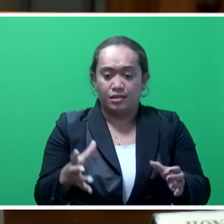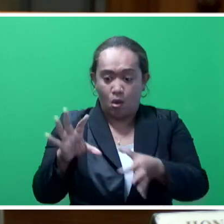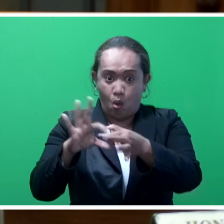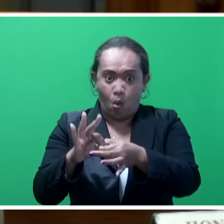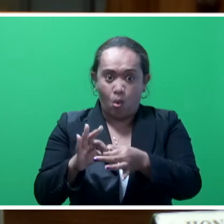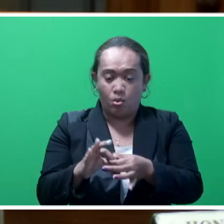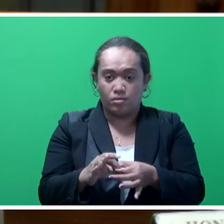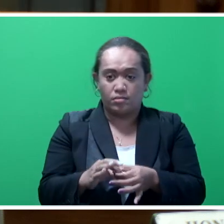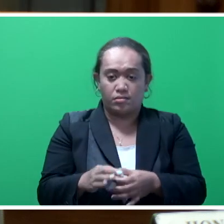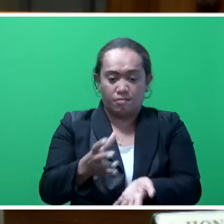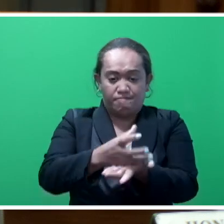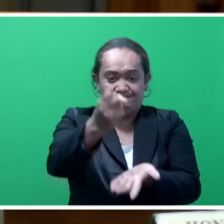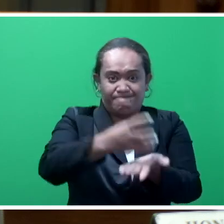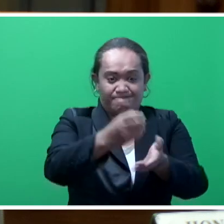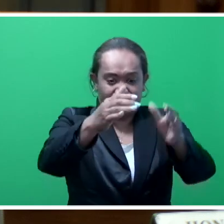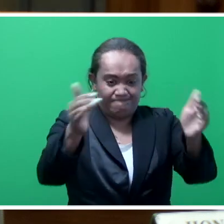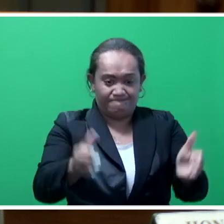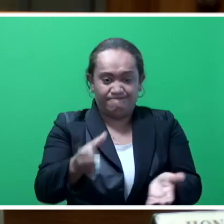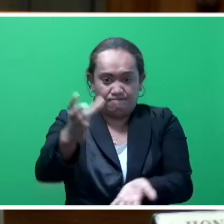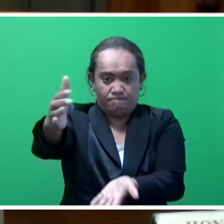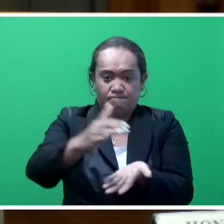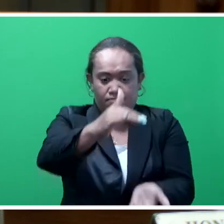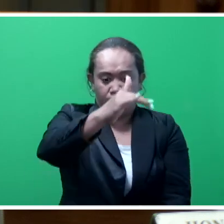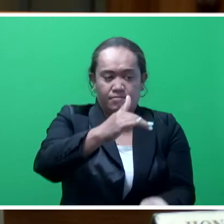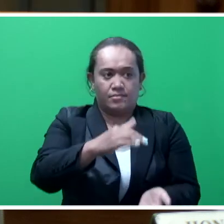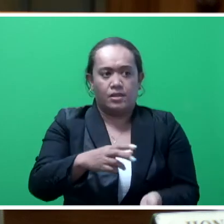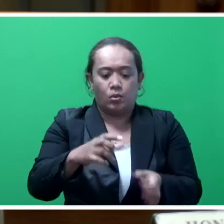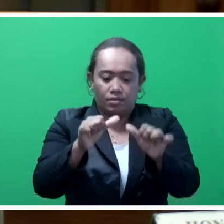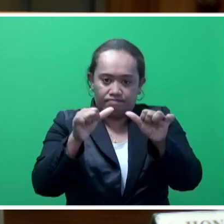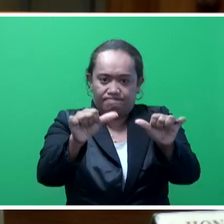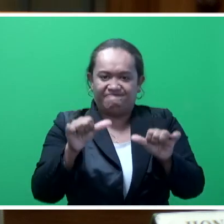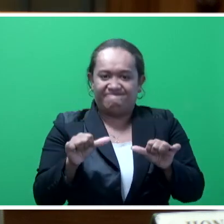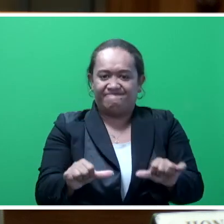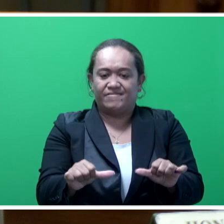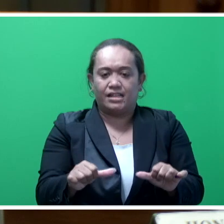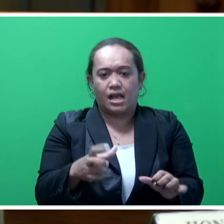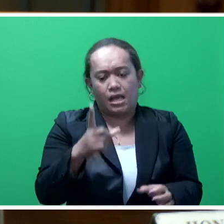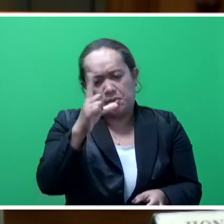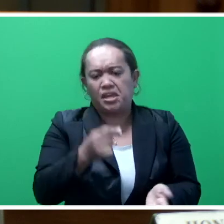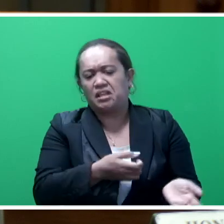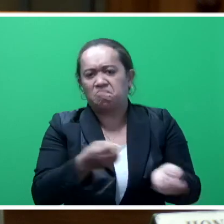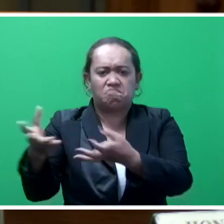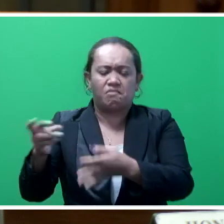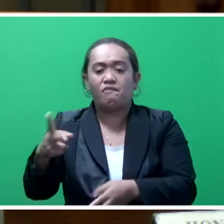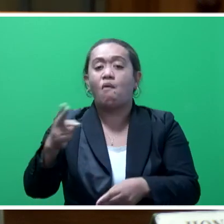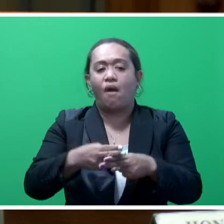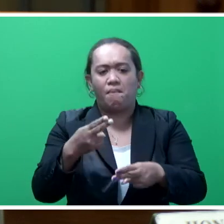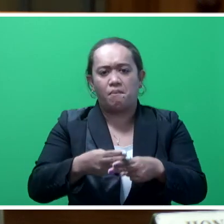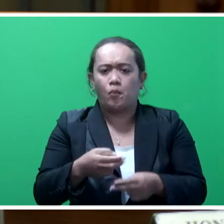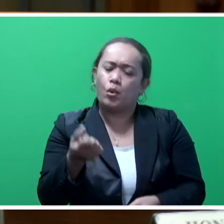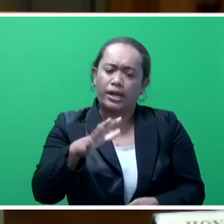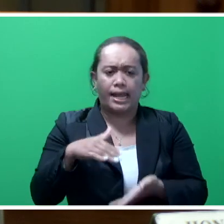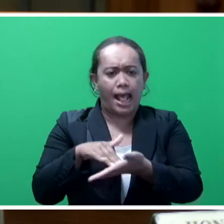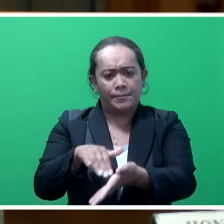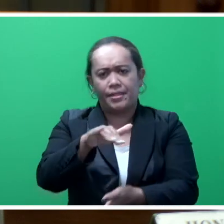that it says that this is a bacterium medium. They can take it and put it on their farm, or they can put it in the compost, which will help